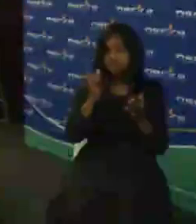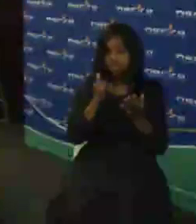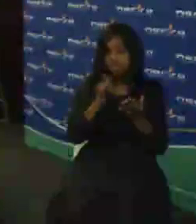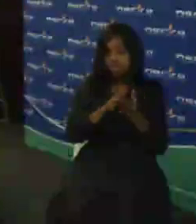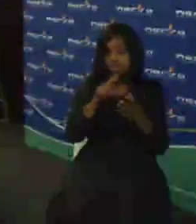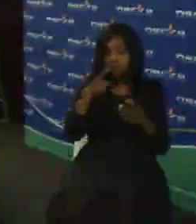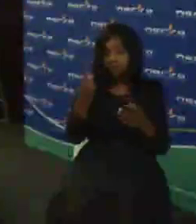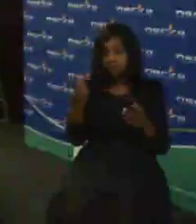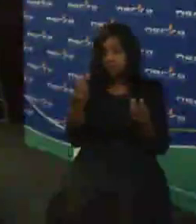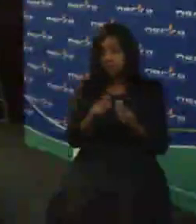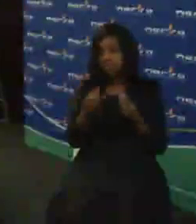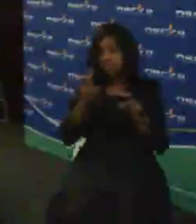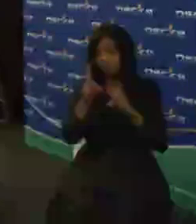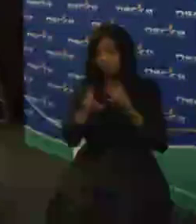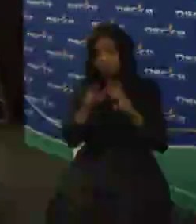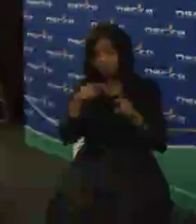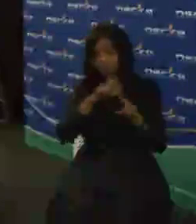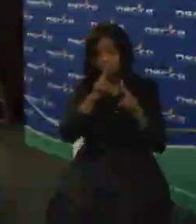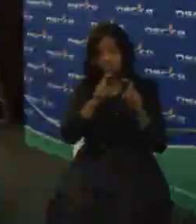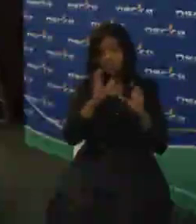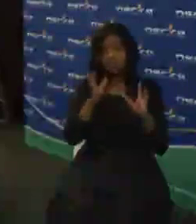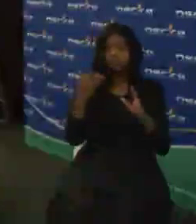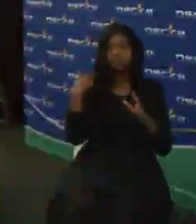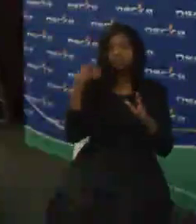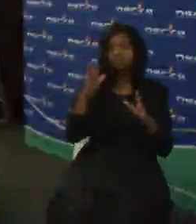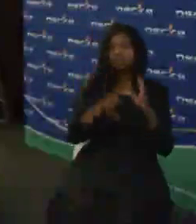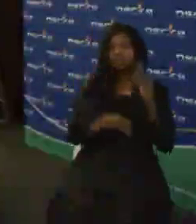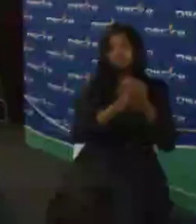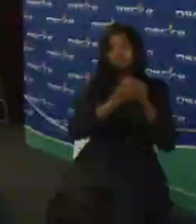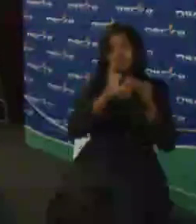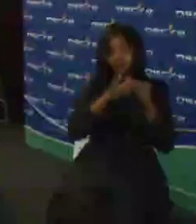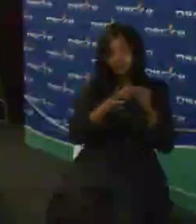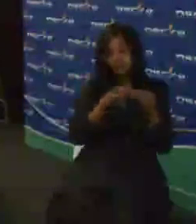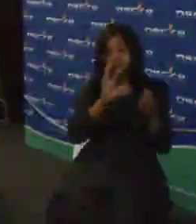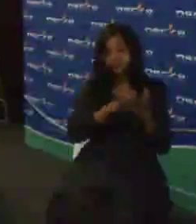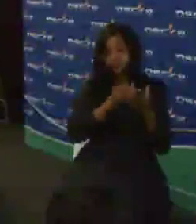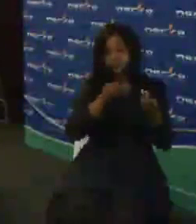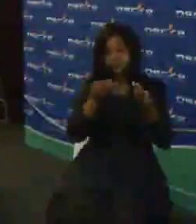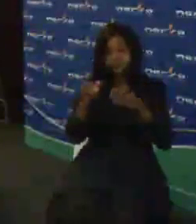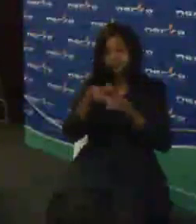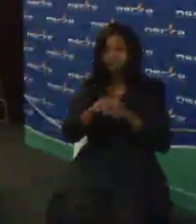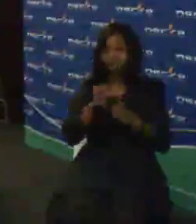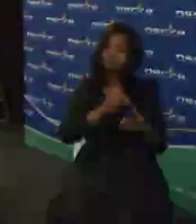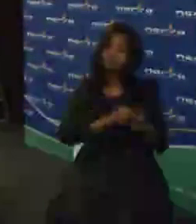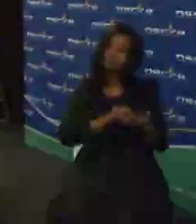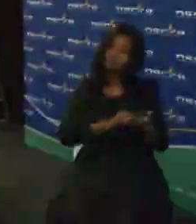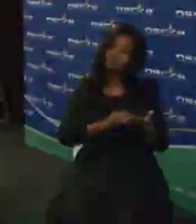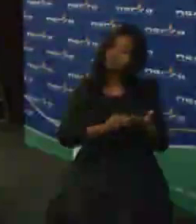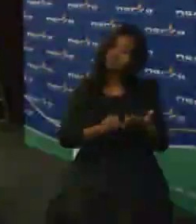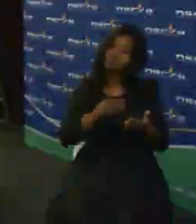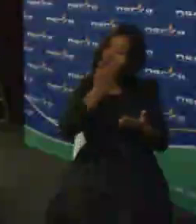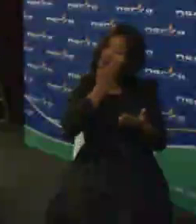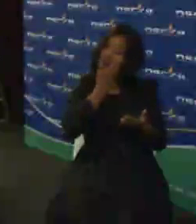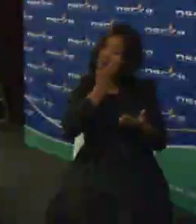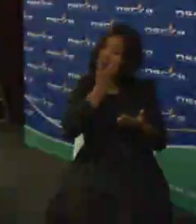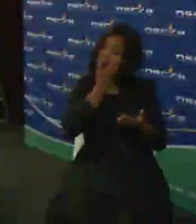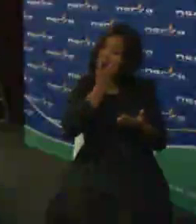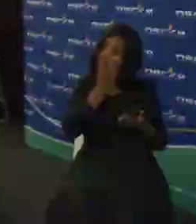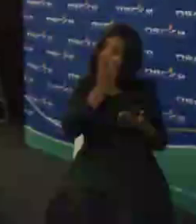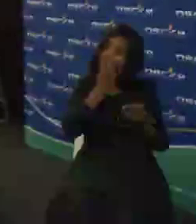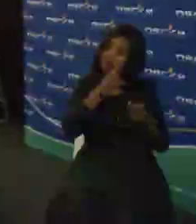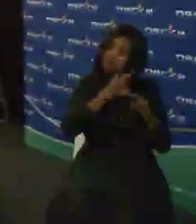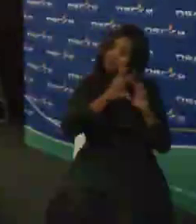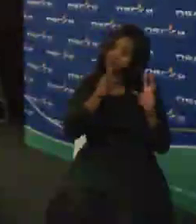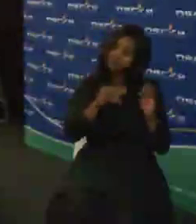other questions that were asked, you're compiling the information and you'll submit that information in writing for all of